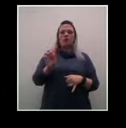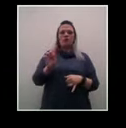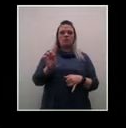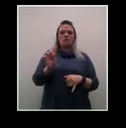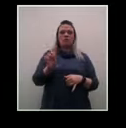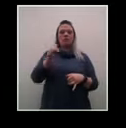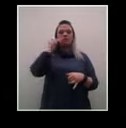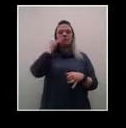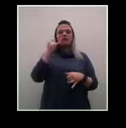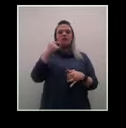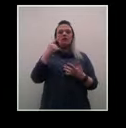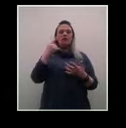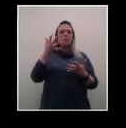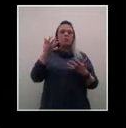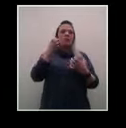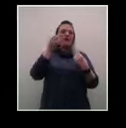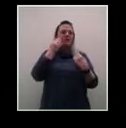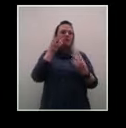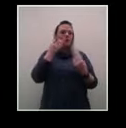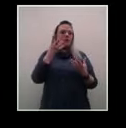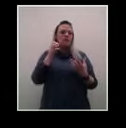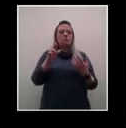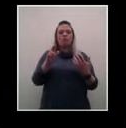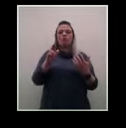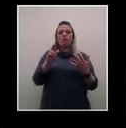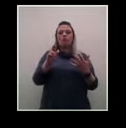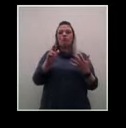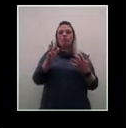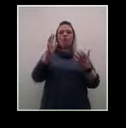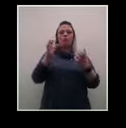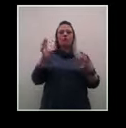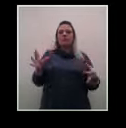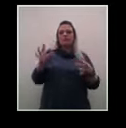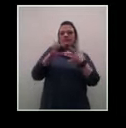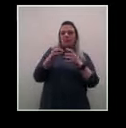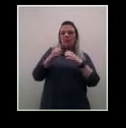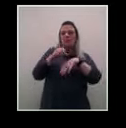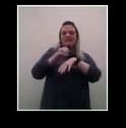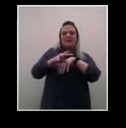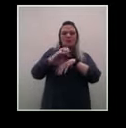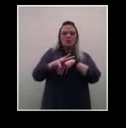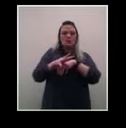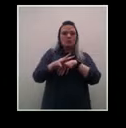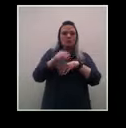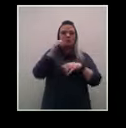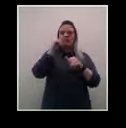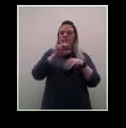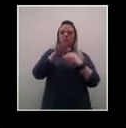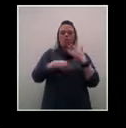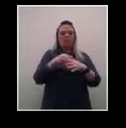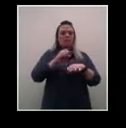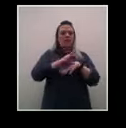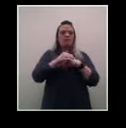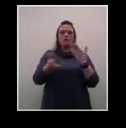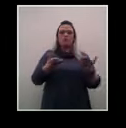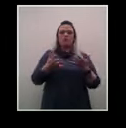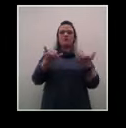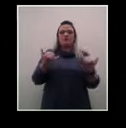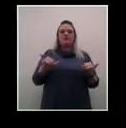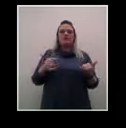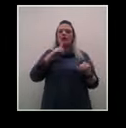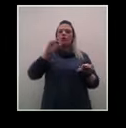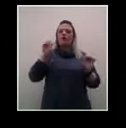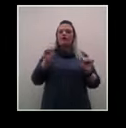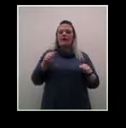716-834-3131 if you want information or you want to be hooked up to a counselor. Remember, all the counseling services now are able to